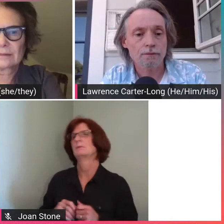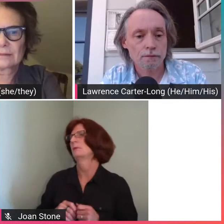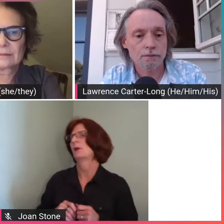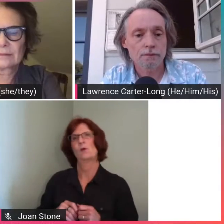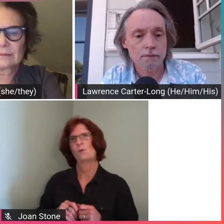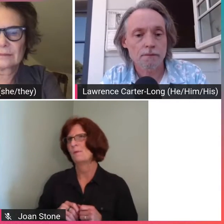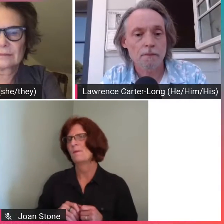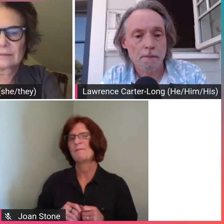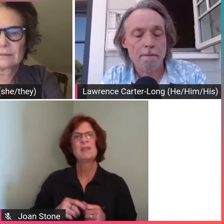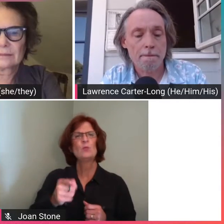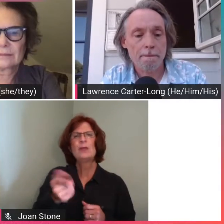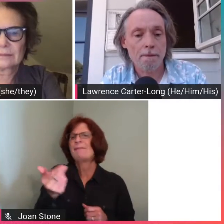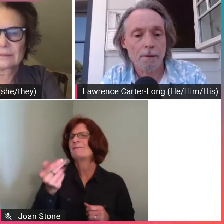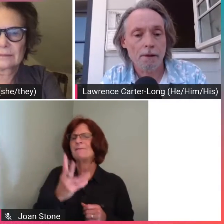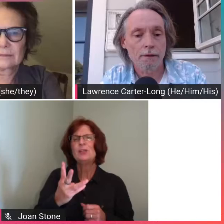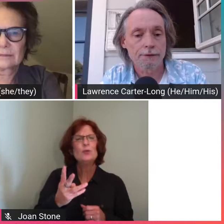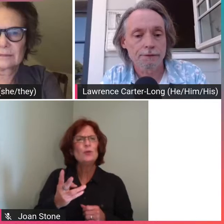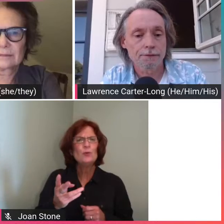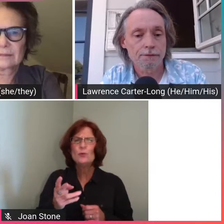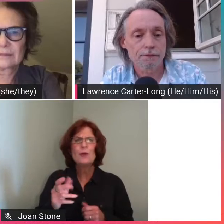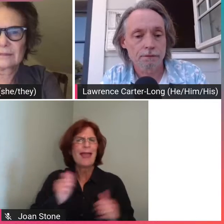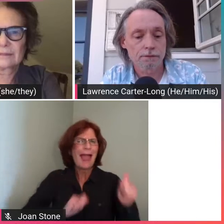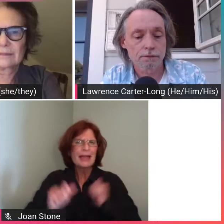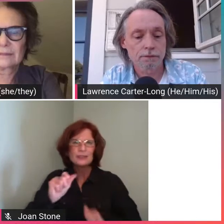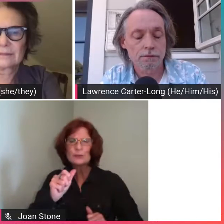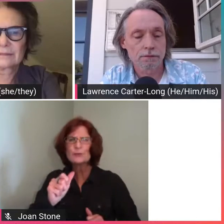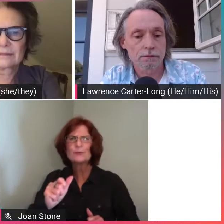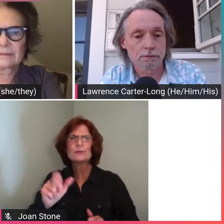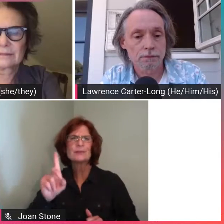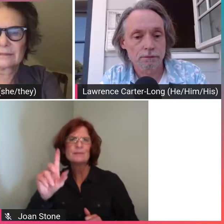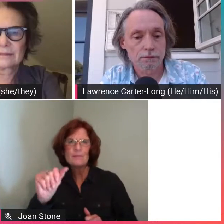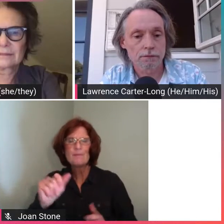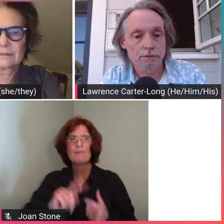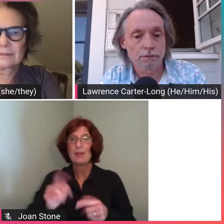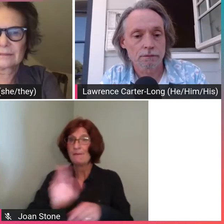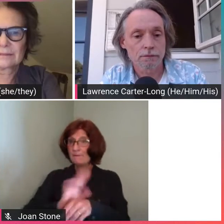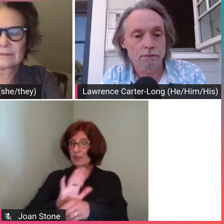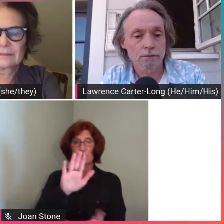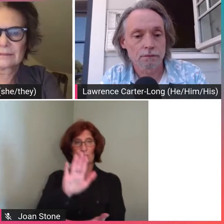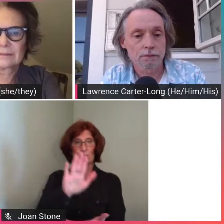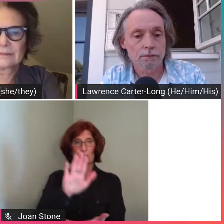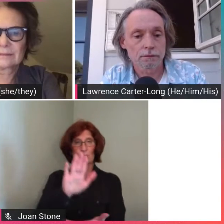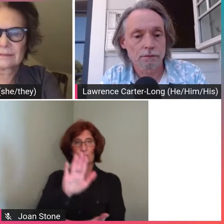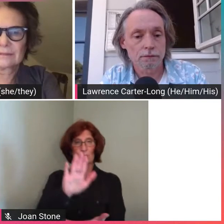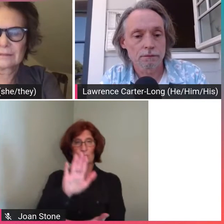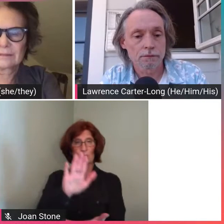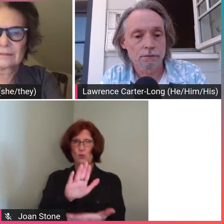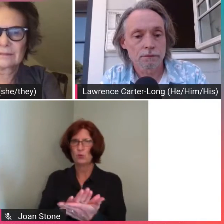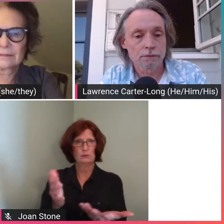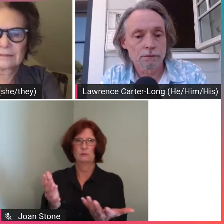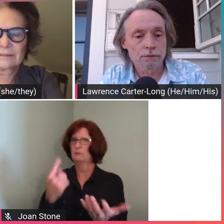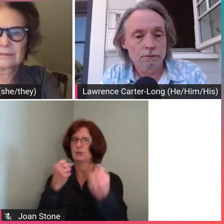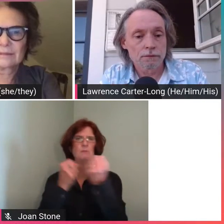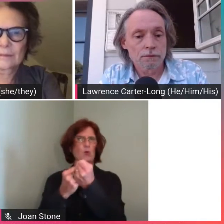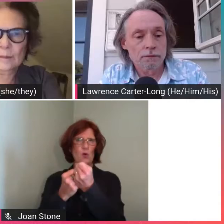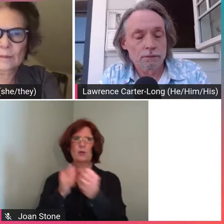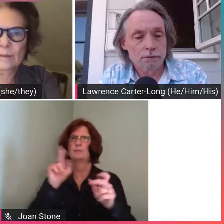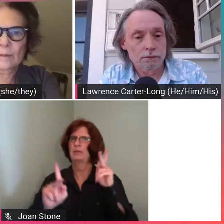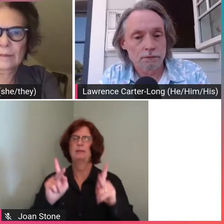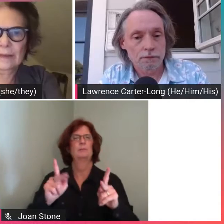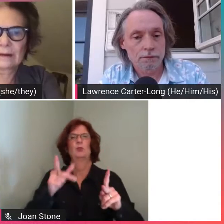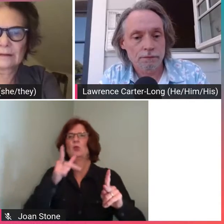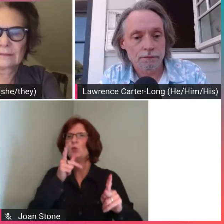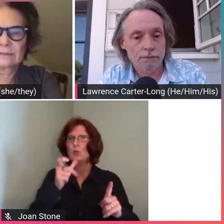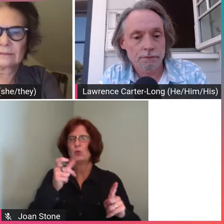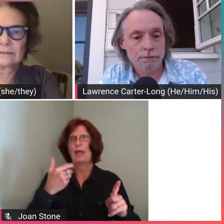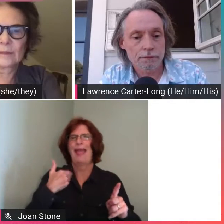disabled actors. Film schools are notoriously ableist. It's built right into the